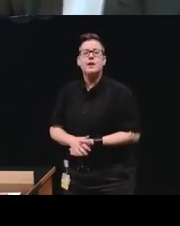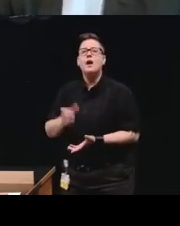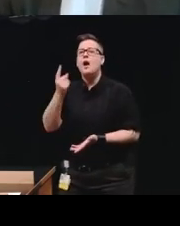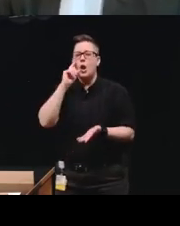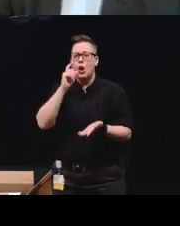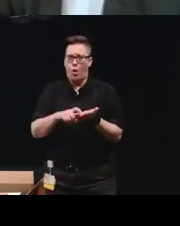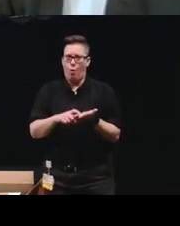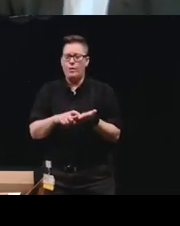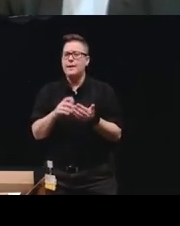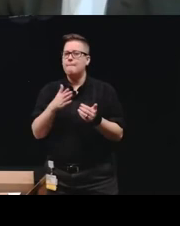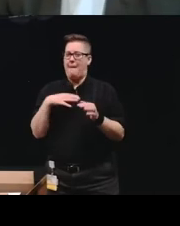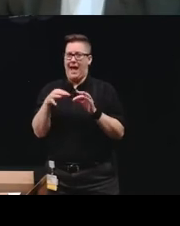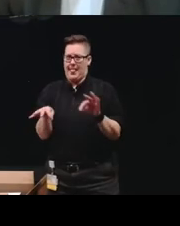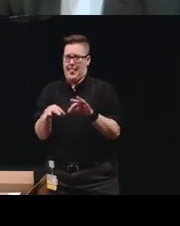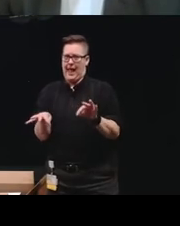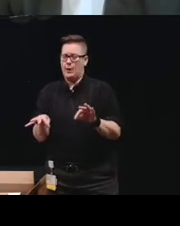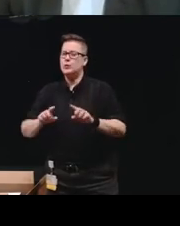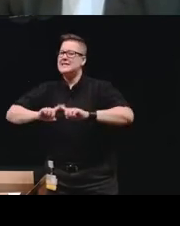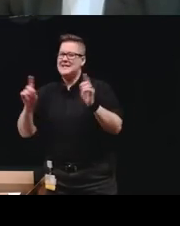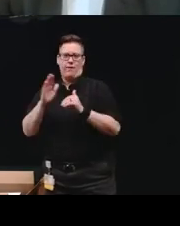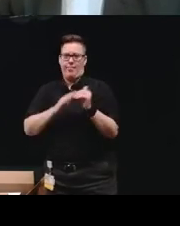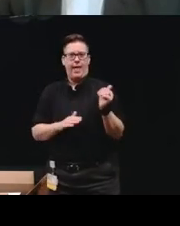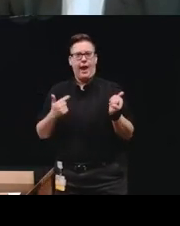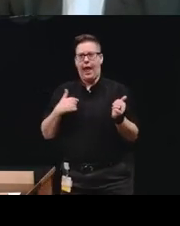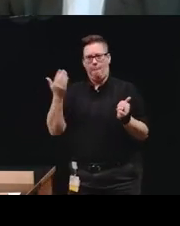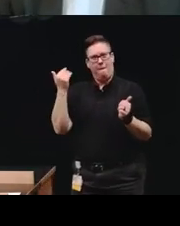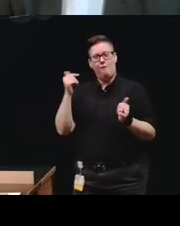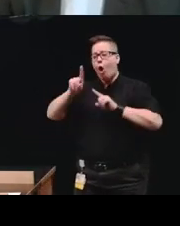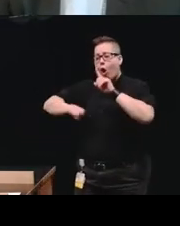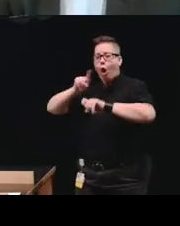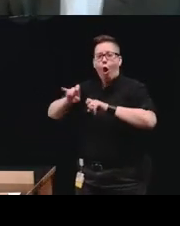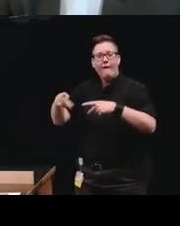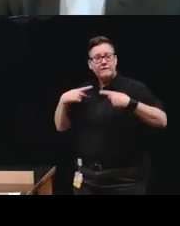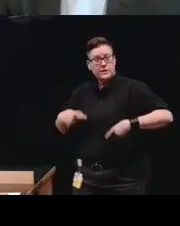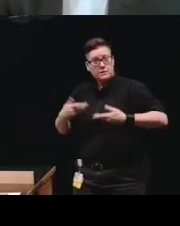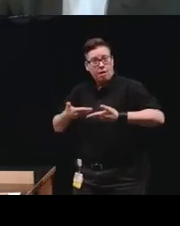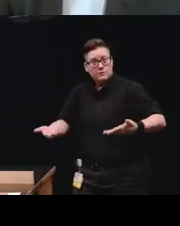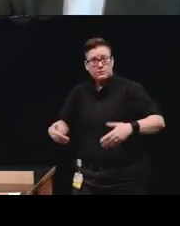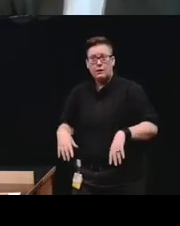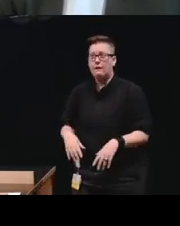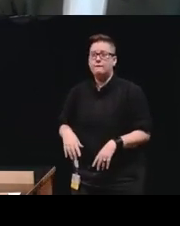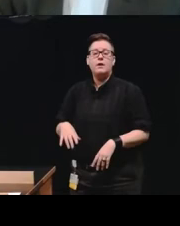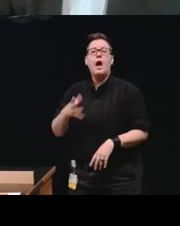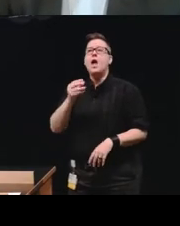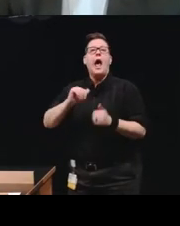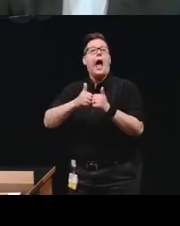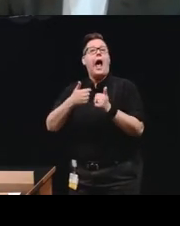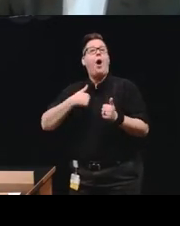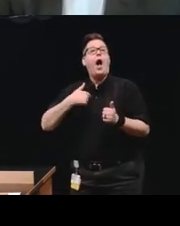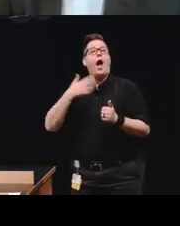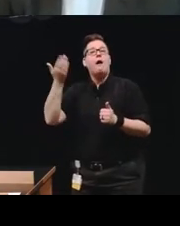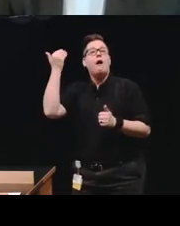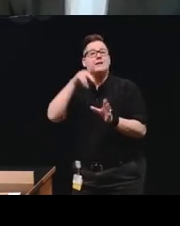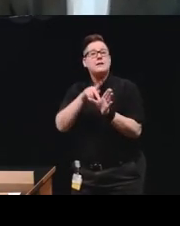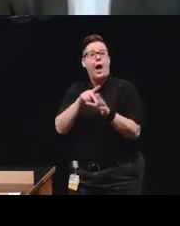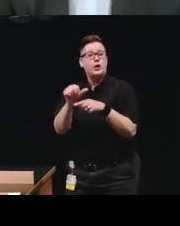has really changed. This is not the kind of language that I use when I was in psychiatry training, or frankly, even when we first